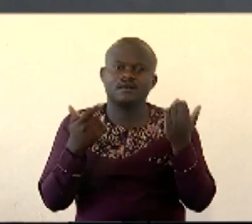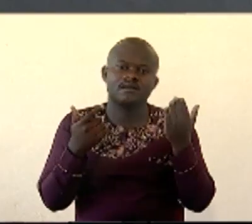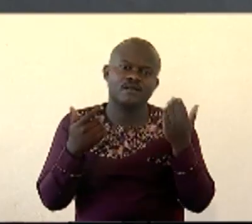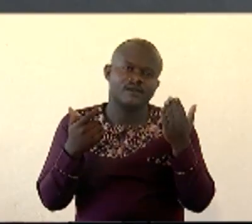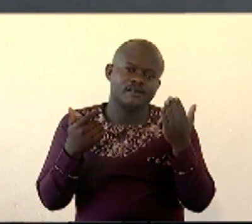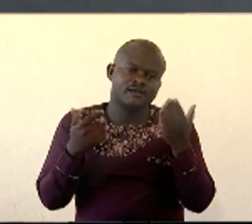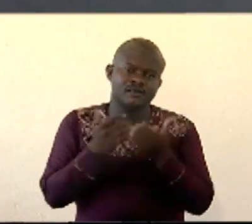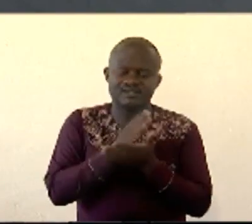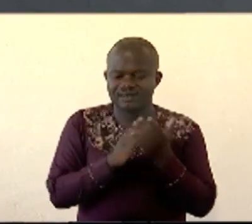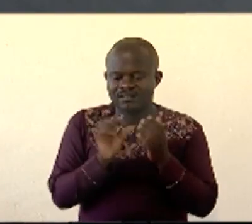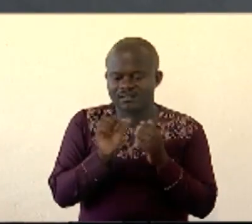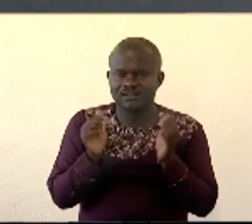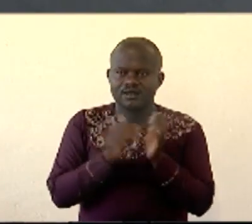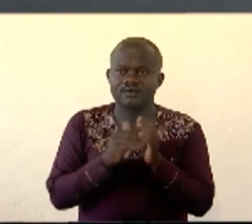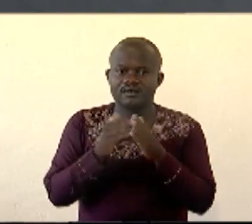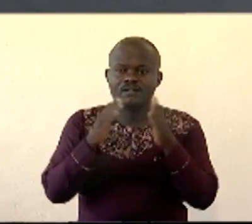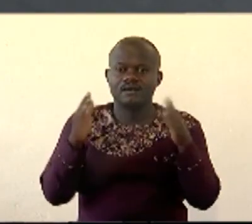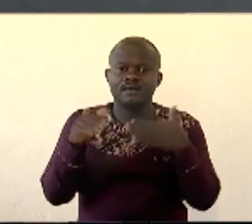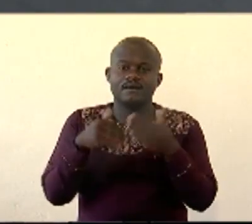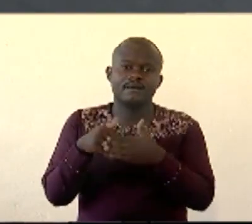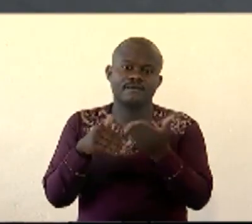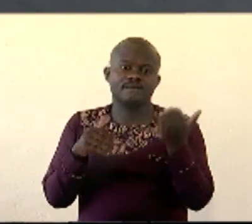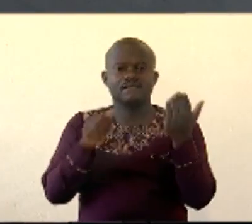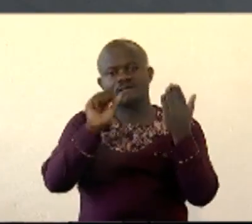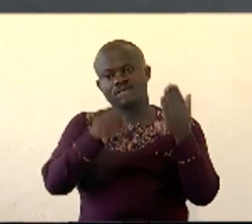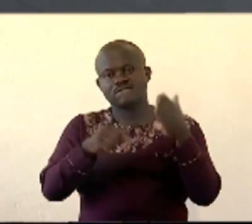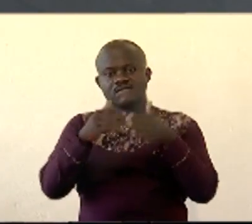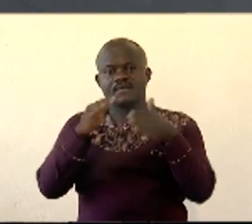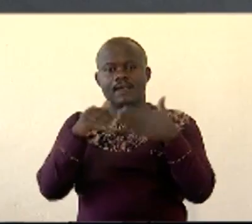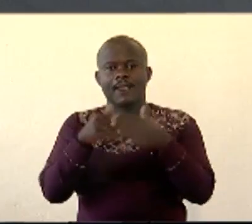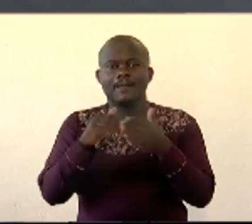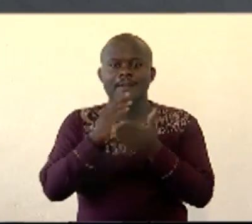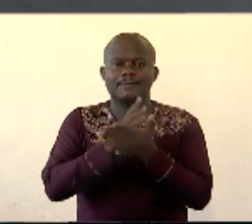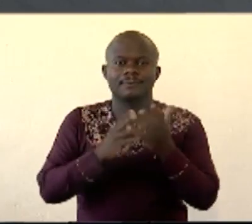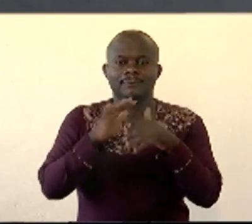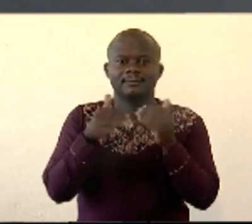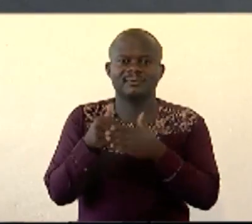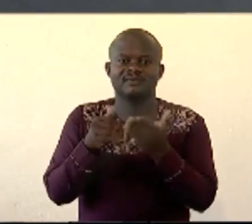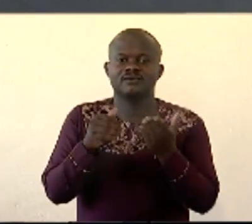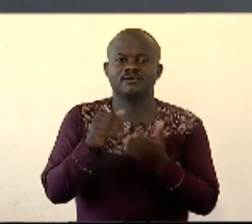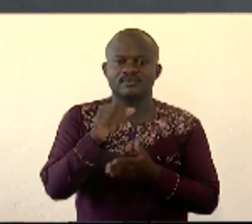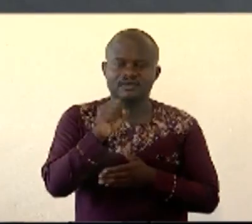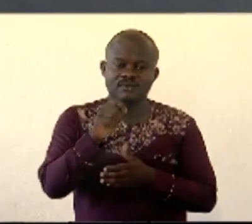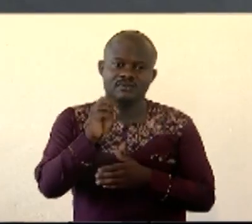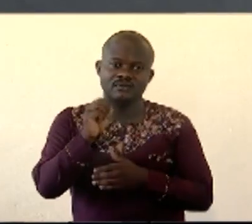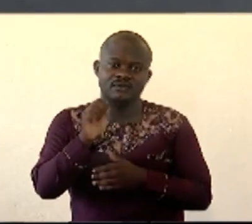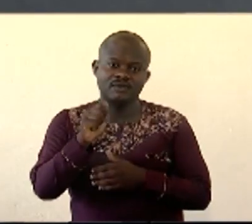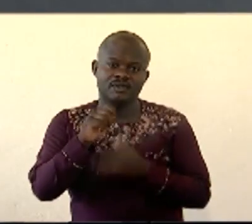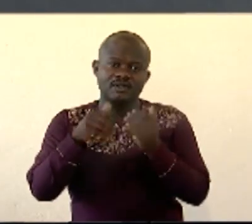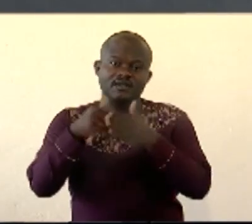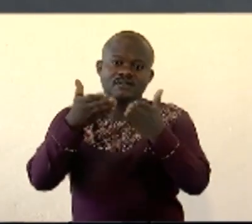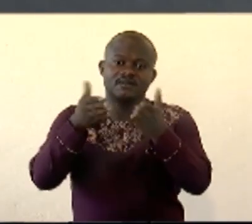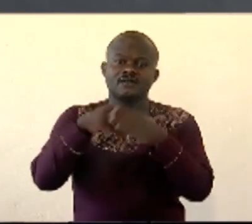are tiny, and openings have what you call tiny openings. These tiny openings are referred to as what you call stomata. The presence